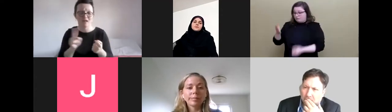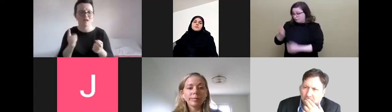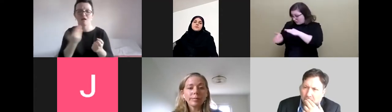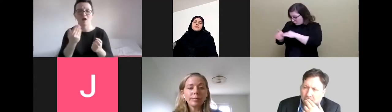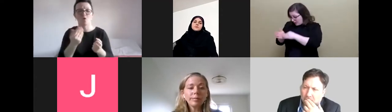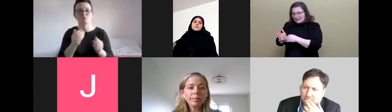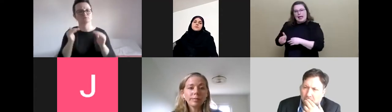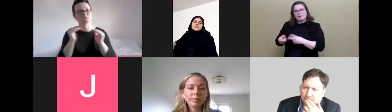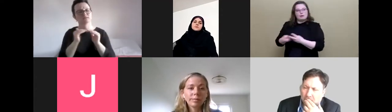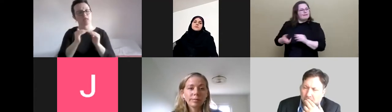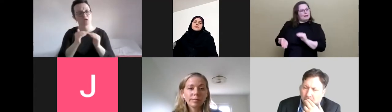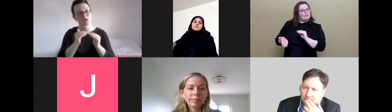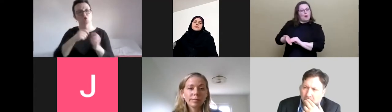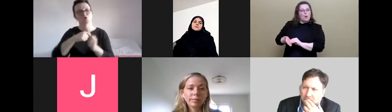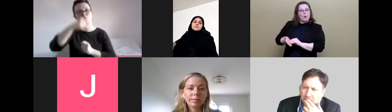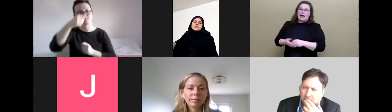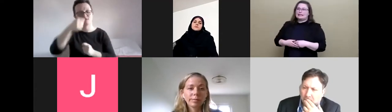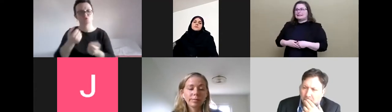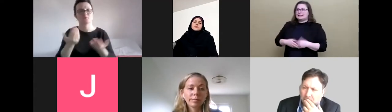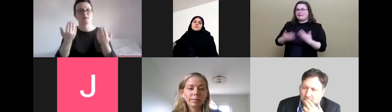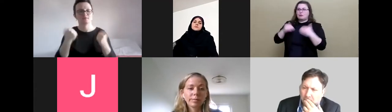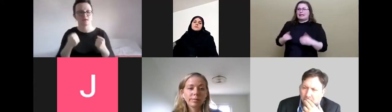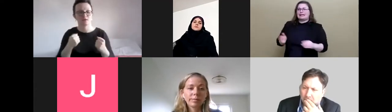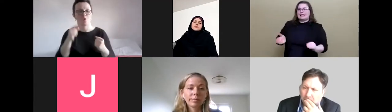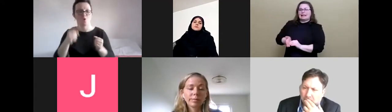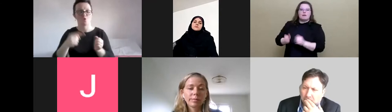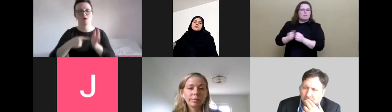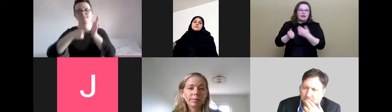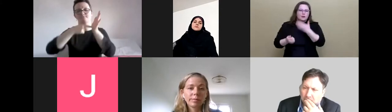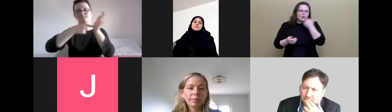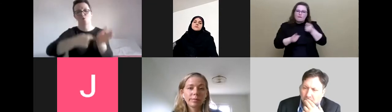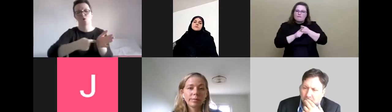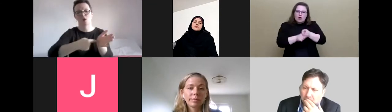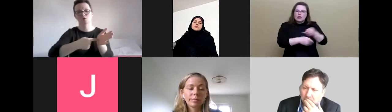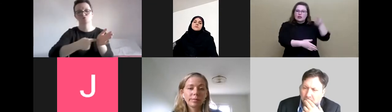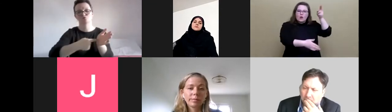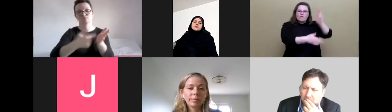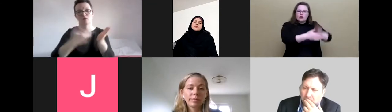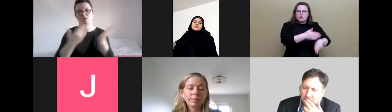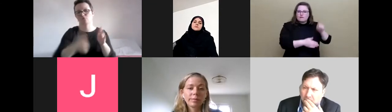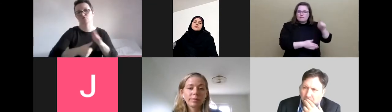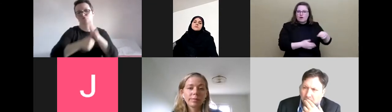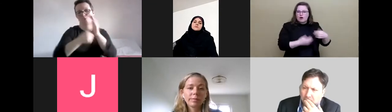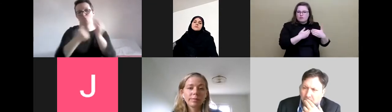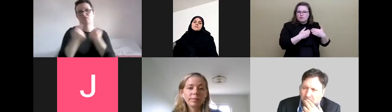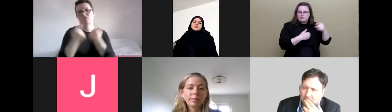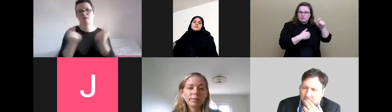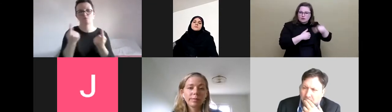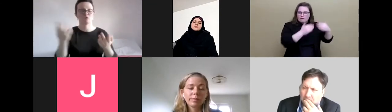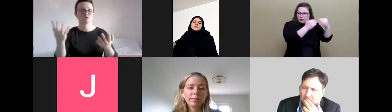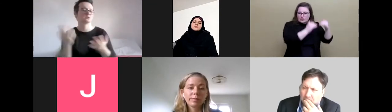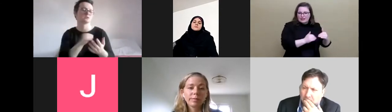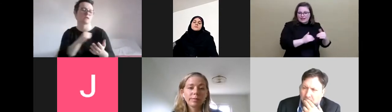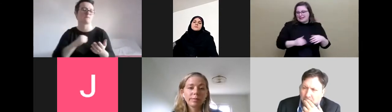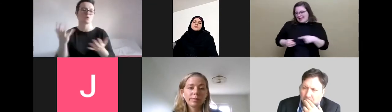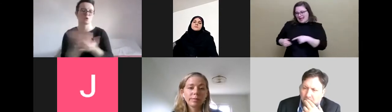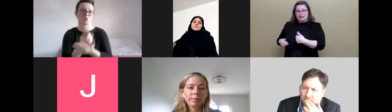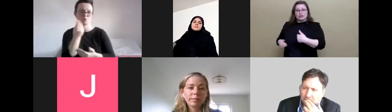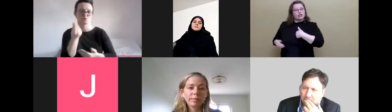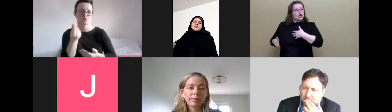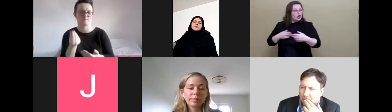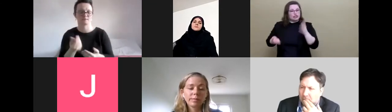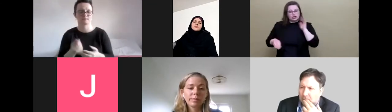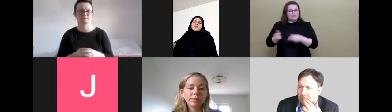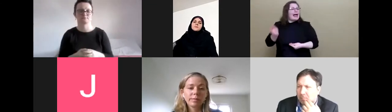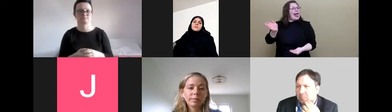disability, but not in accordance with the convention. They do it in a way in order to present this as a mainstream, in